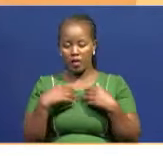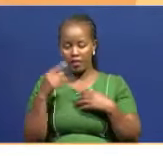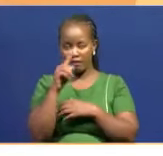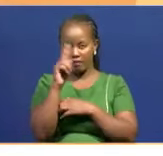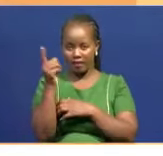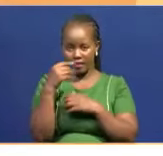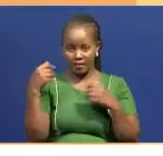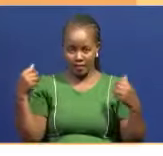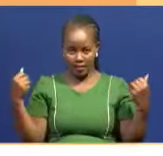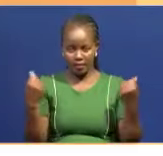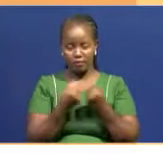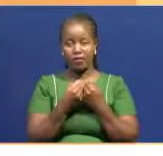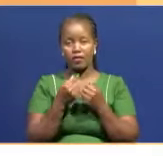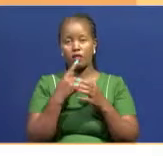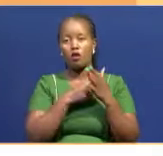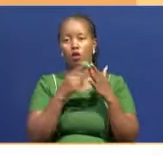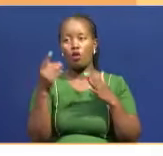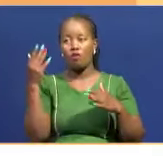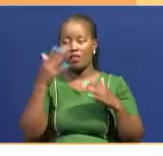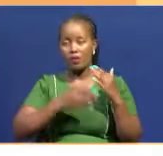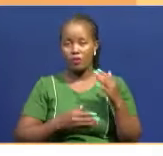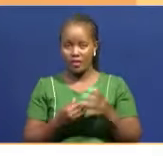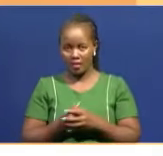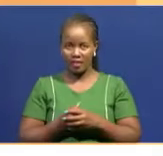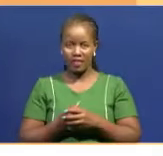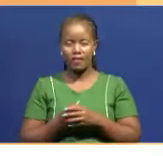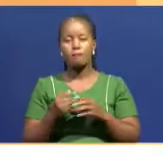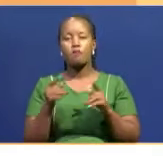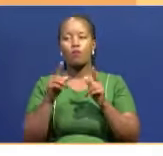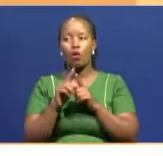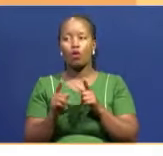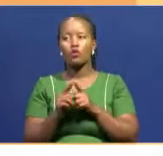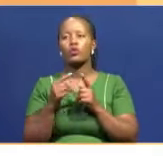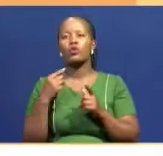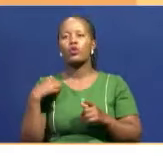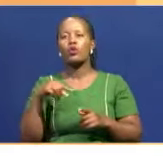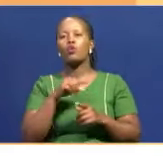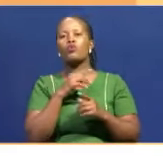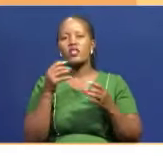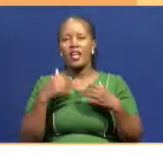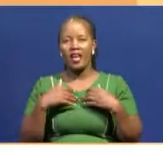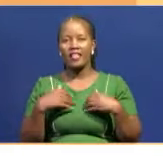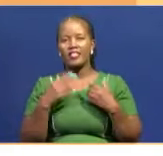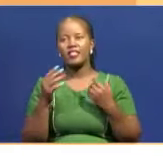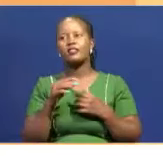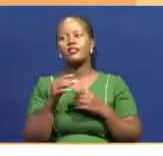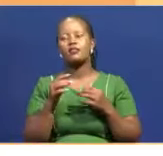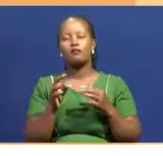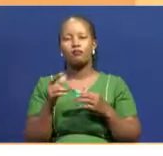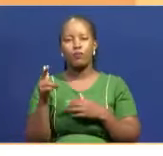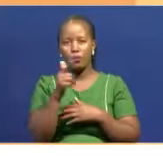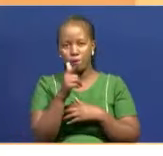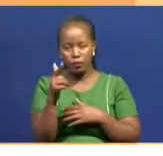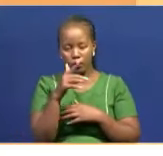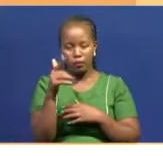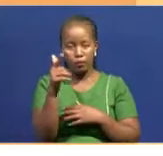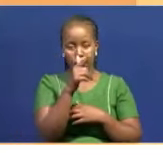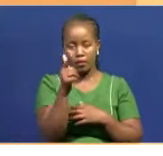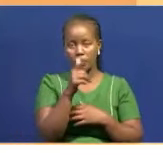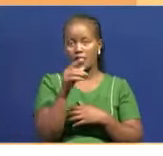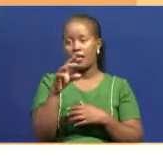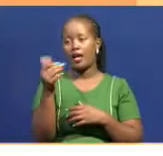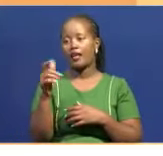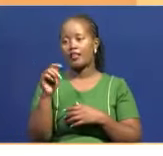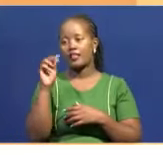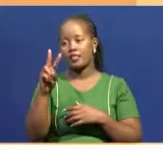at the RFUA grounds. It was a full muddy affair. No, we watched the Lions versus Rhinos game on our sister station 1254. And